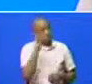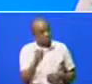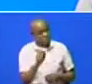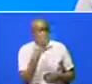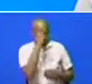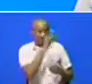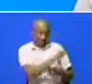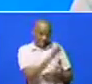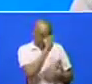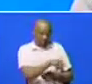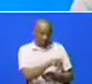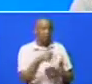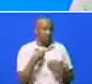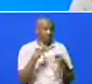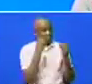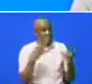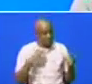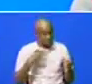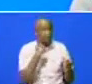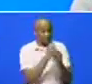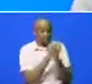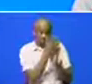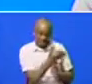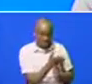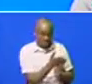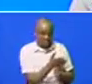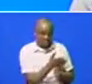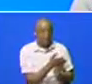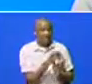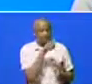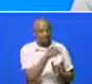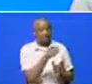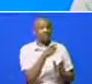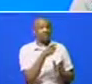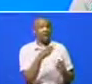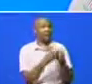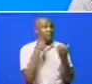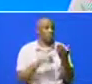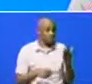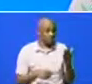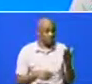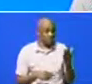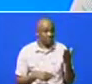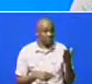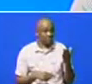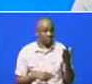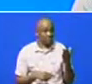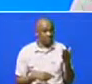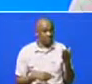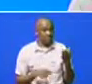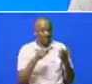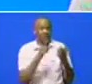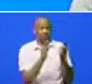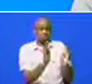we have quite a number of people that we've worked with, and one such incident is conjoined